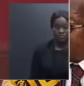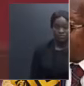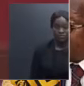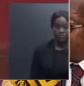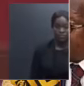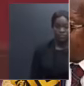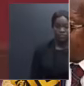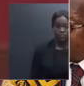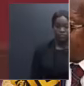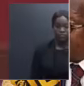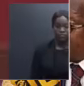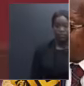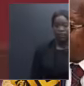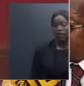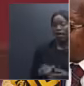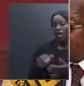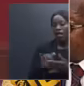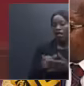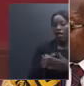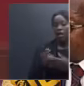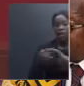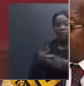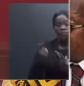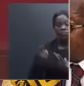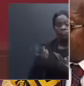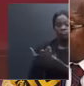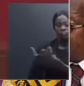and that deals with the nomination